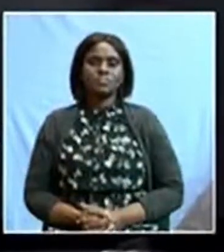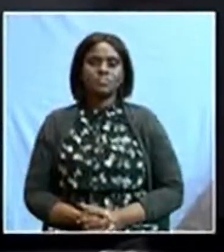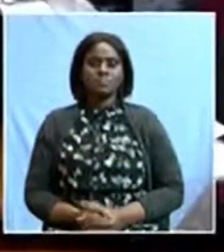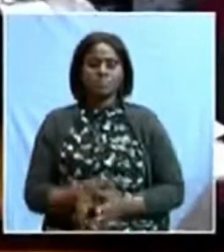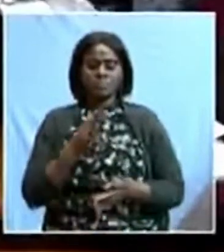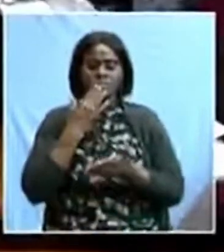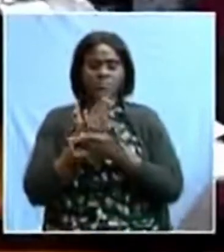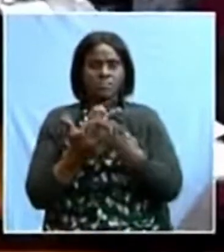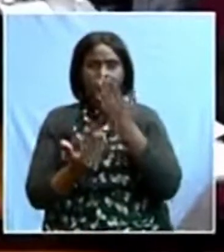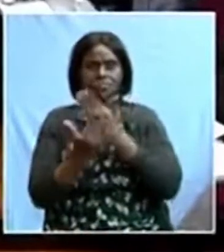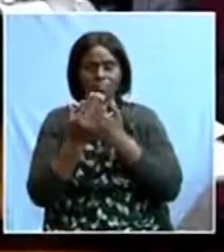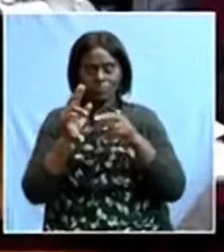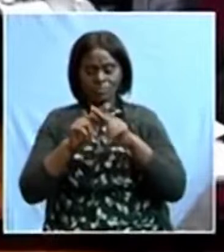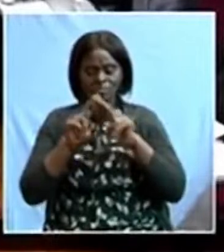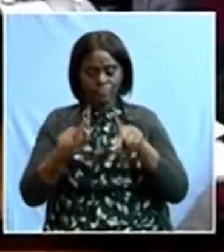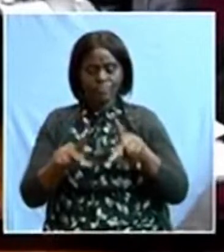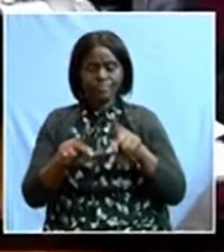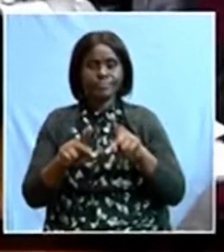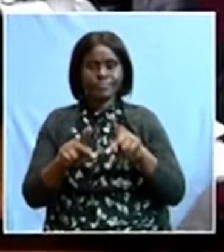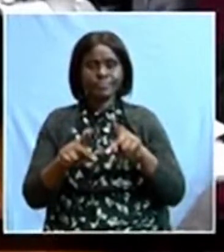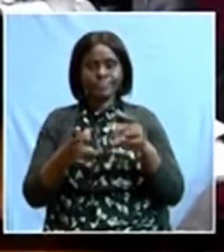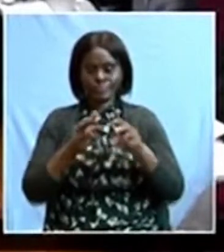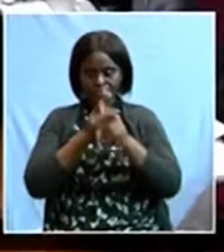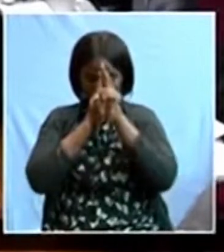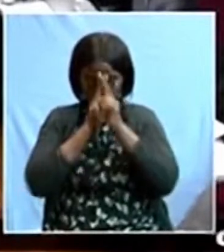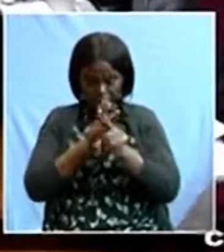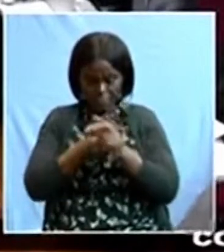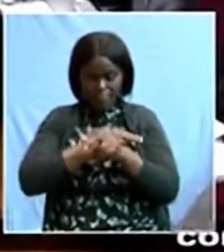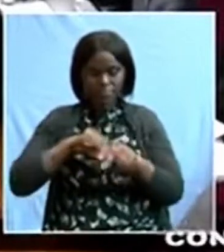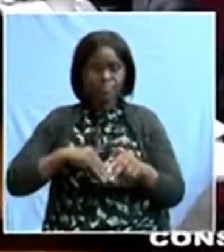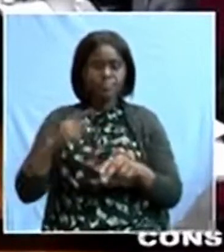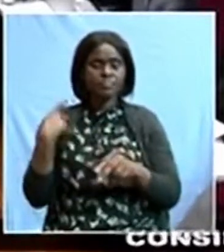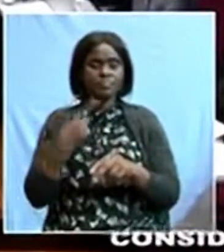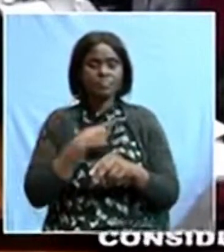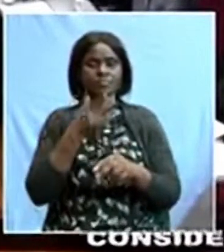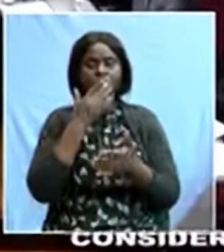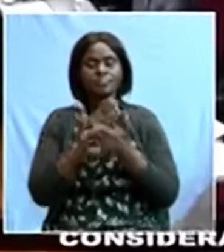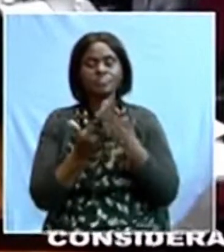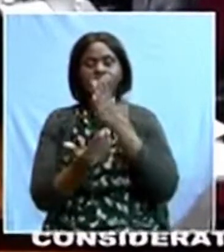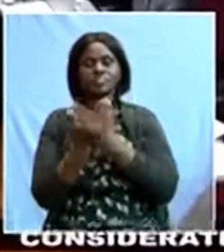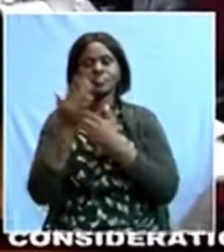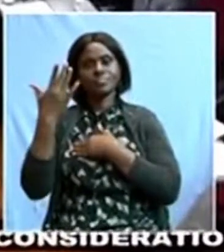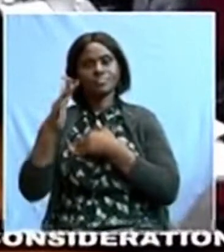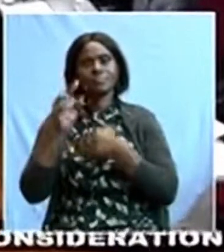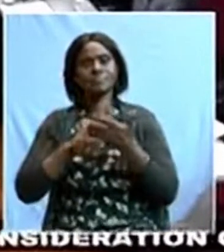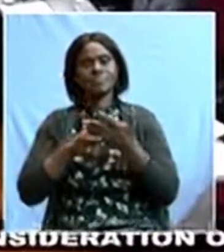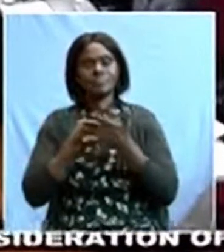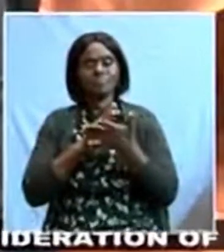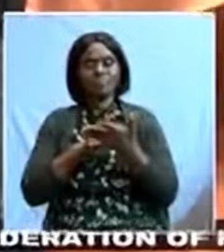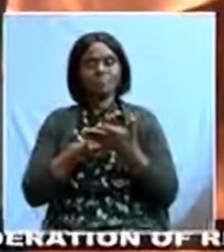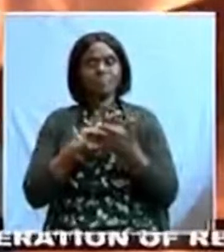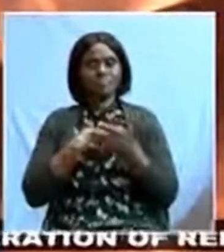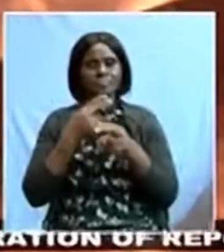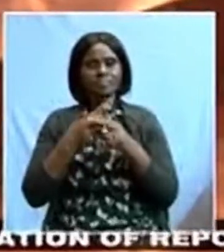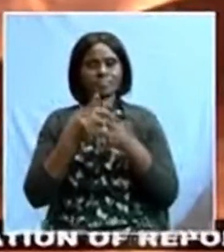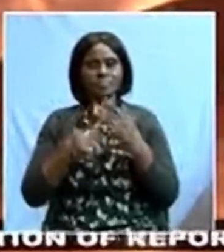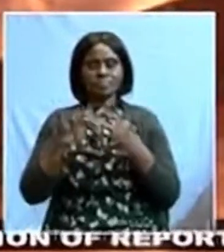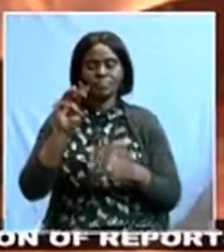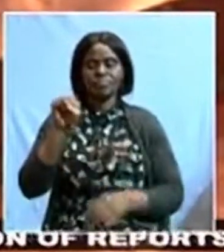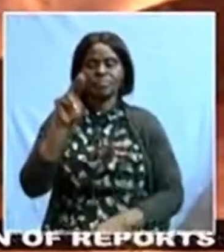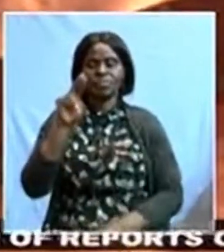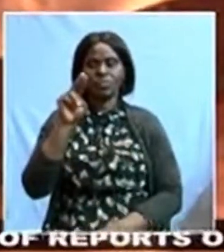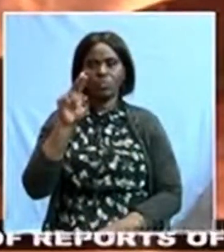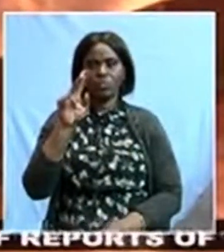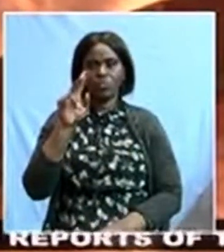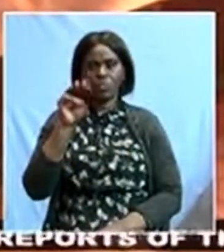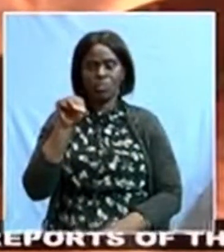Good morning, Chair. Good morning, honorable members of Parliament. Good morning, permanent witnesses. Mukwasham Sonda is my name,